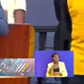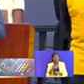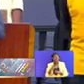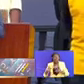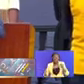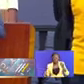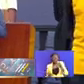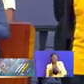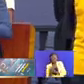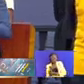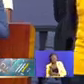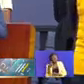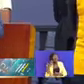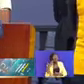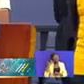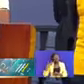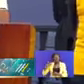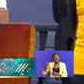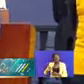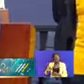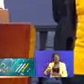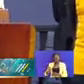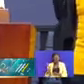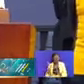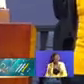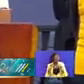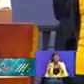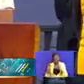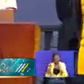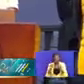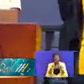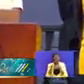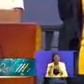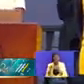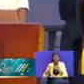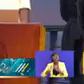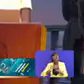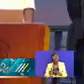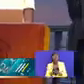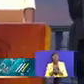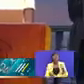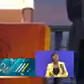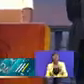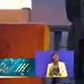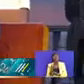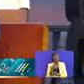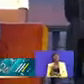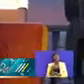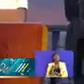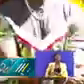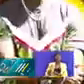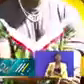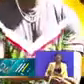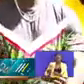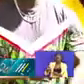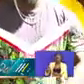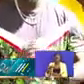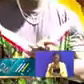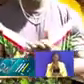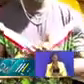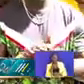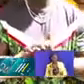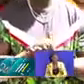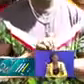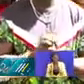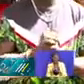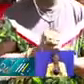SLE Queens no no no we are not raising slay Kings let let me put